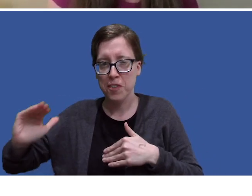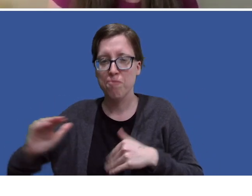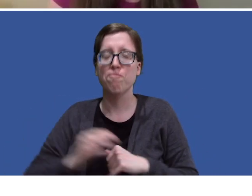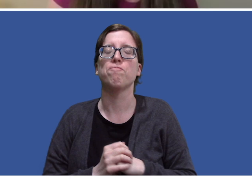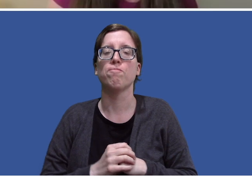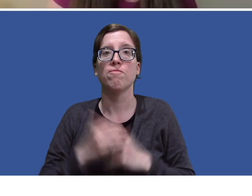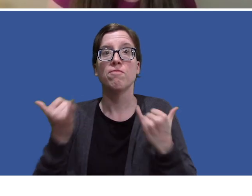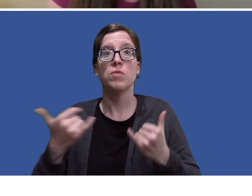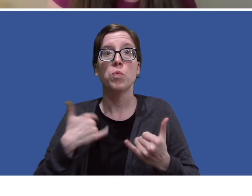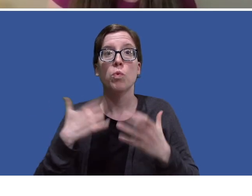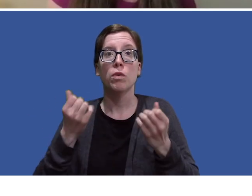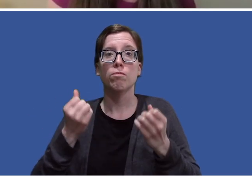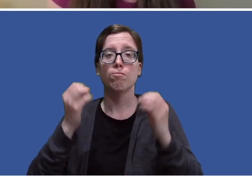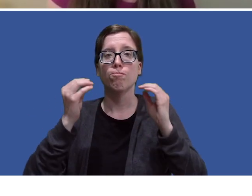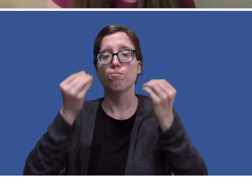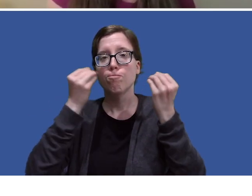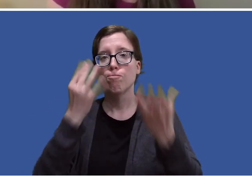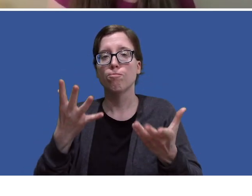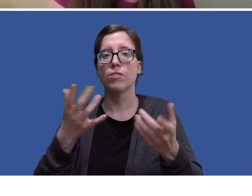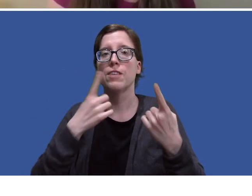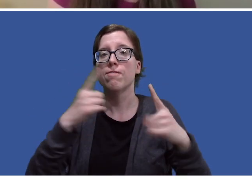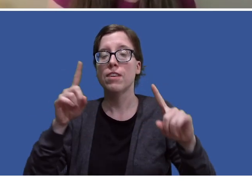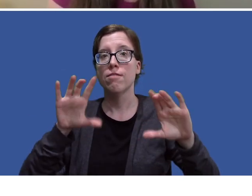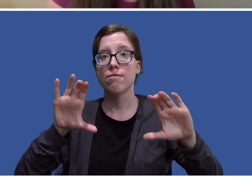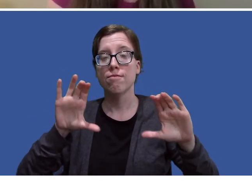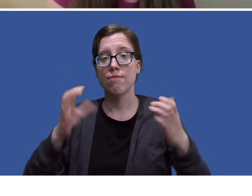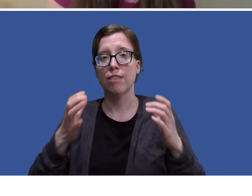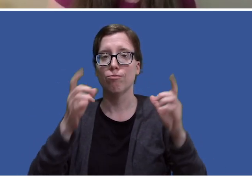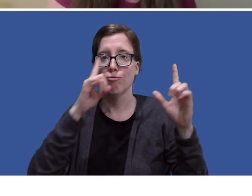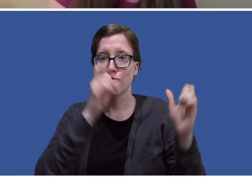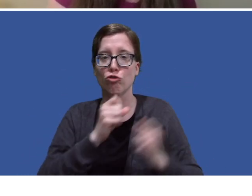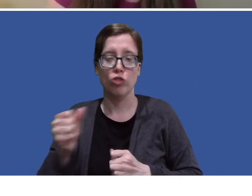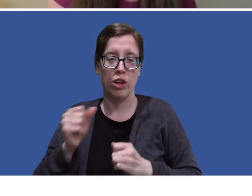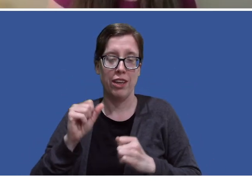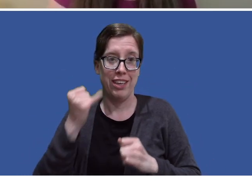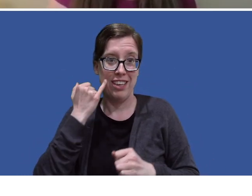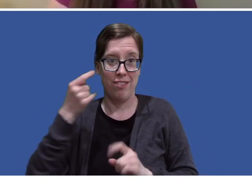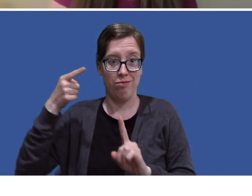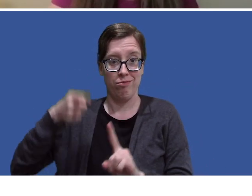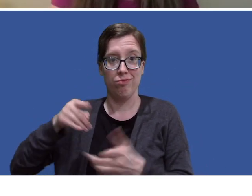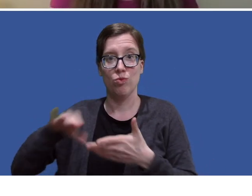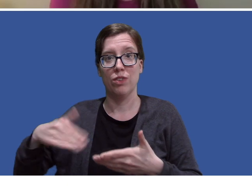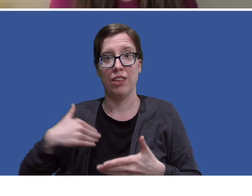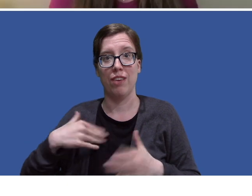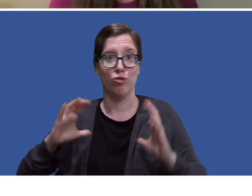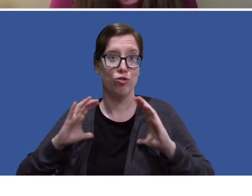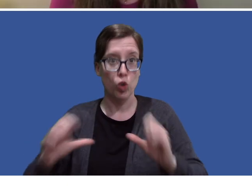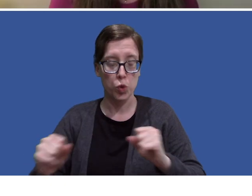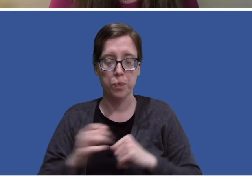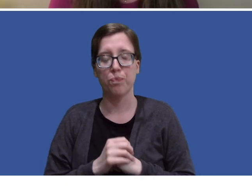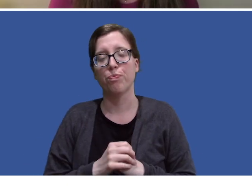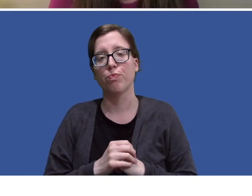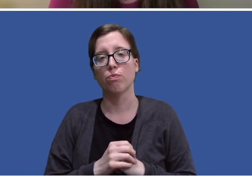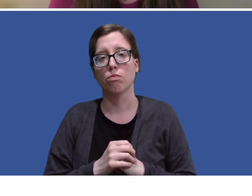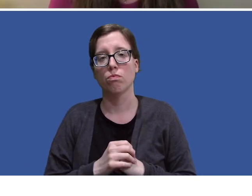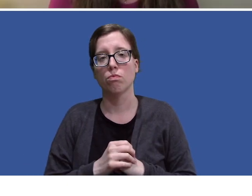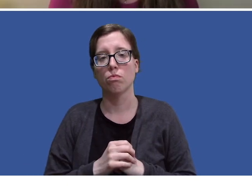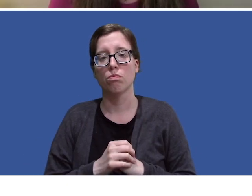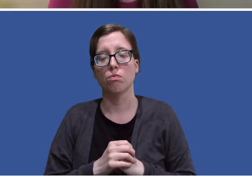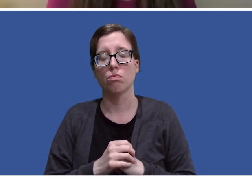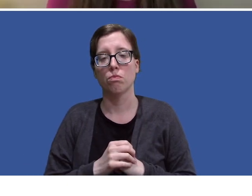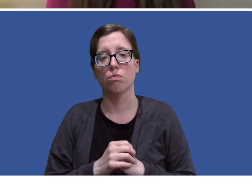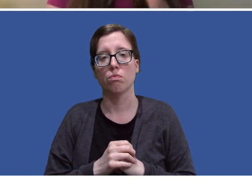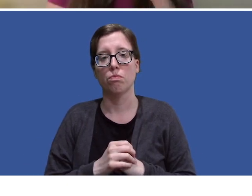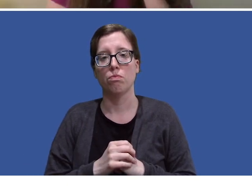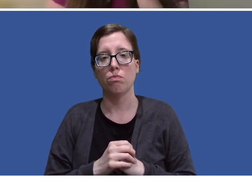Today, I wanted to share with you some effective strategies to use in the classroom when you have a child with CHARGE syndrome. In thinking about